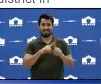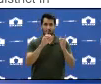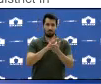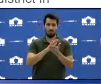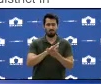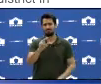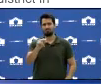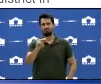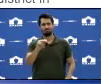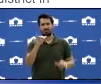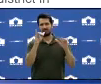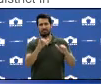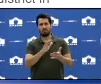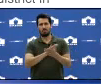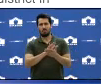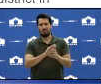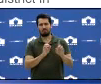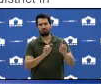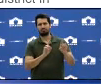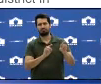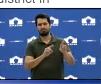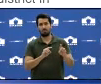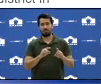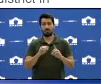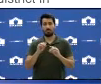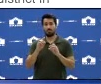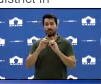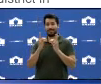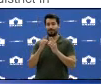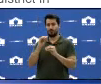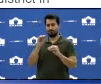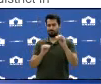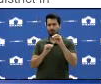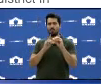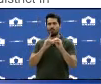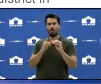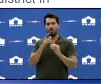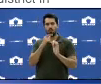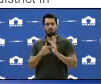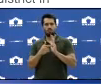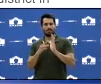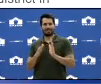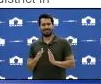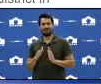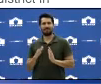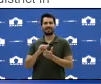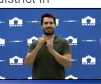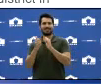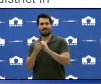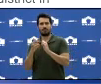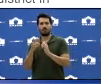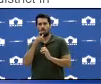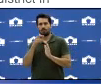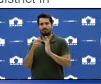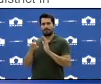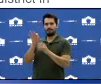is different from redistricting. Redistricting just determines who represents you as a school board member. And we